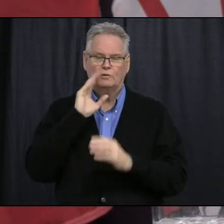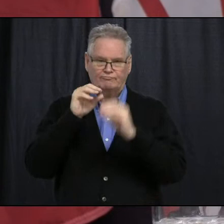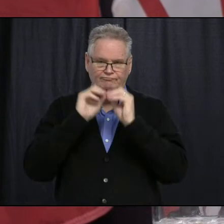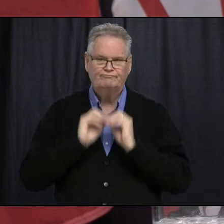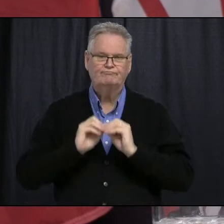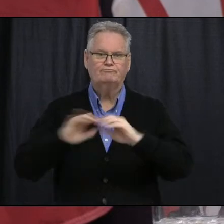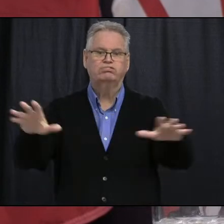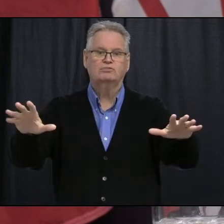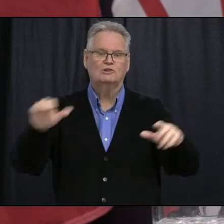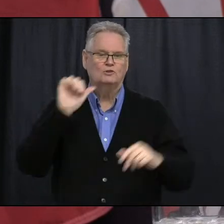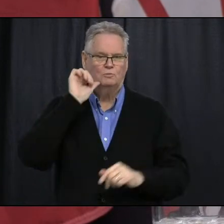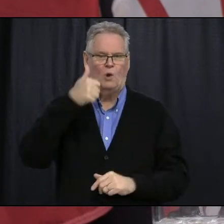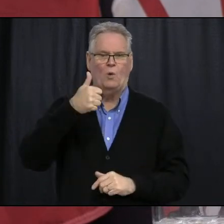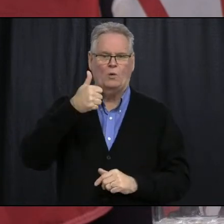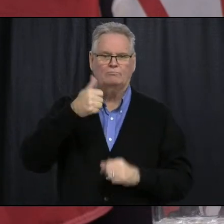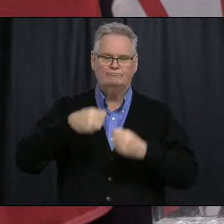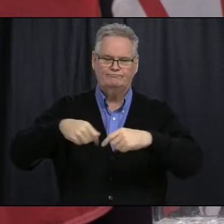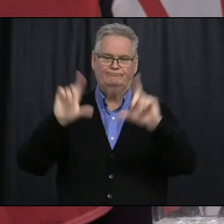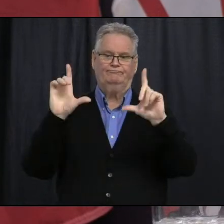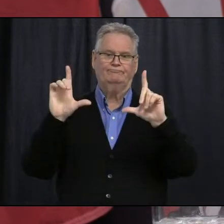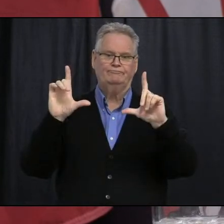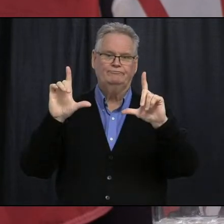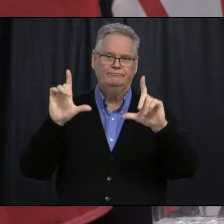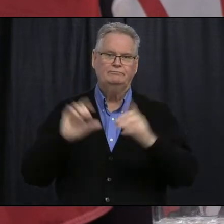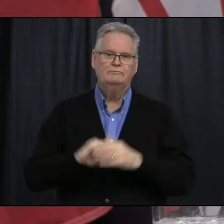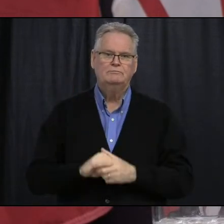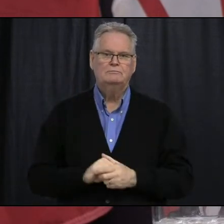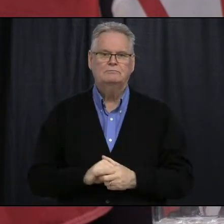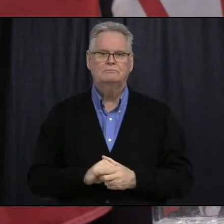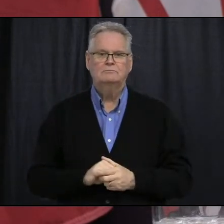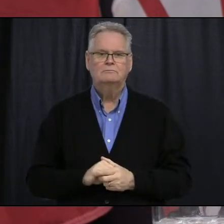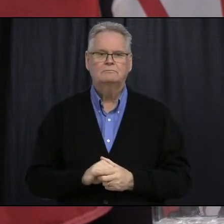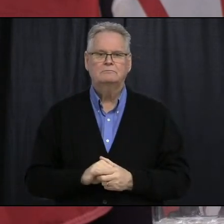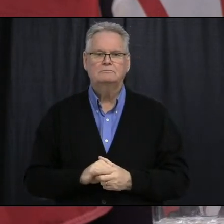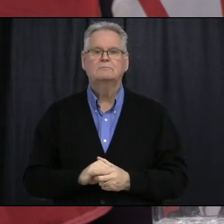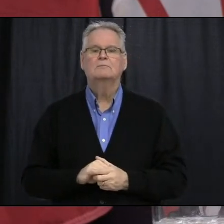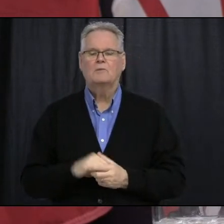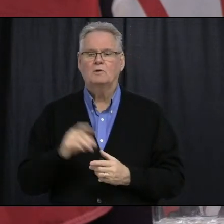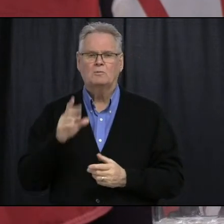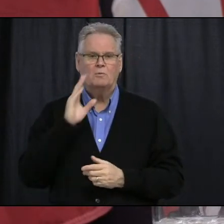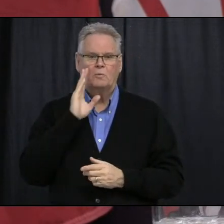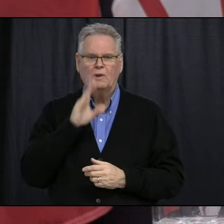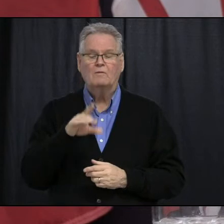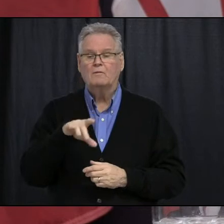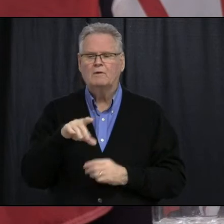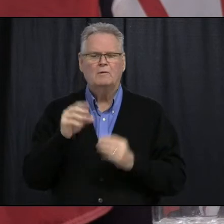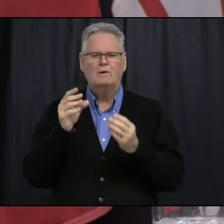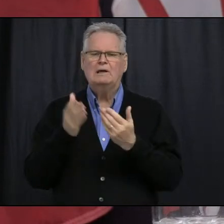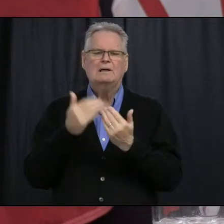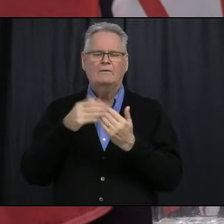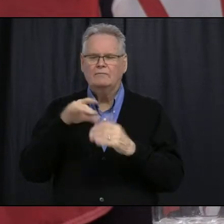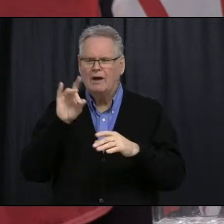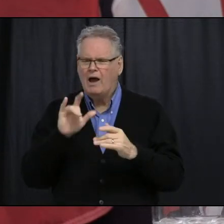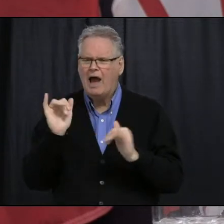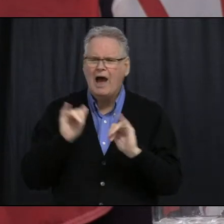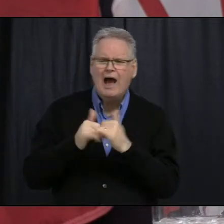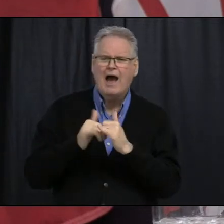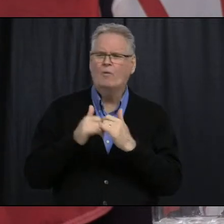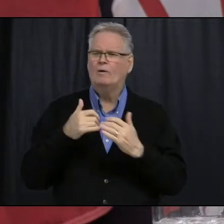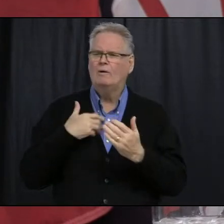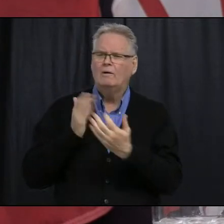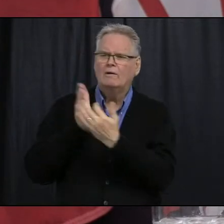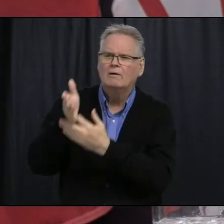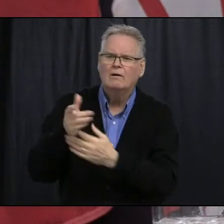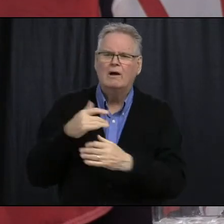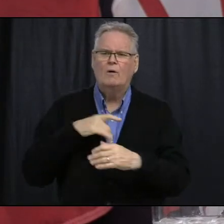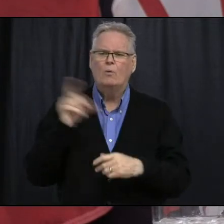particular items of information. Also, we will be showing a dial with second doses along with first as well.